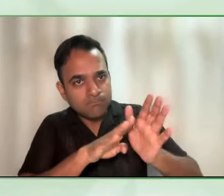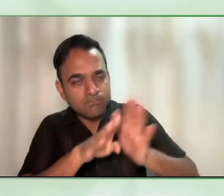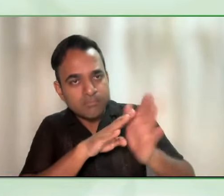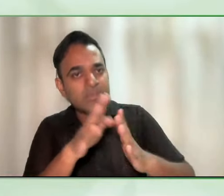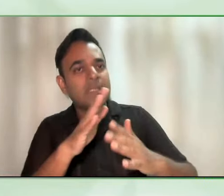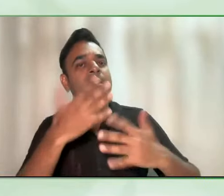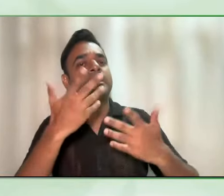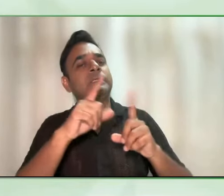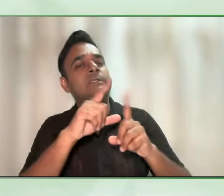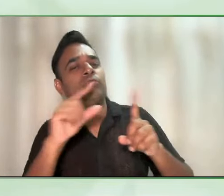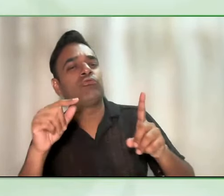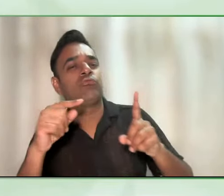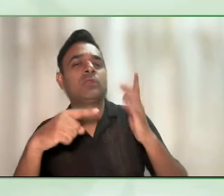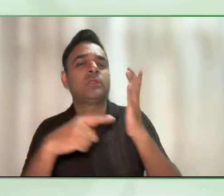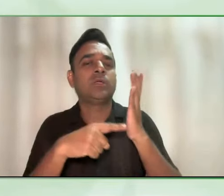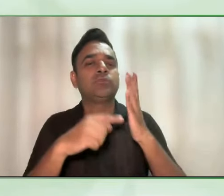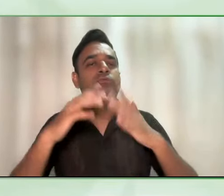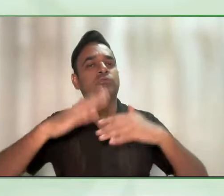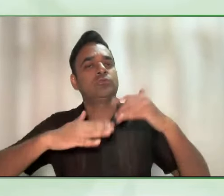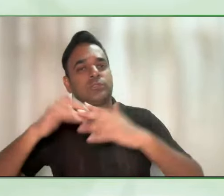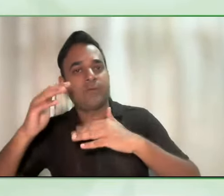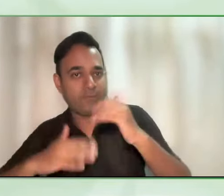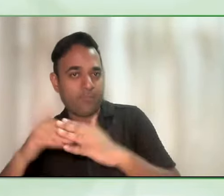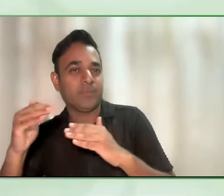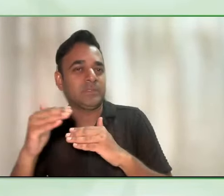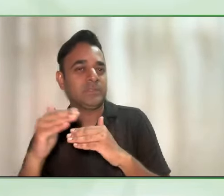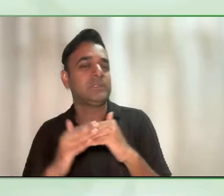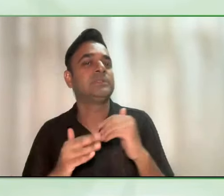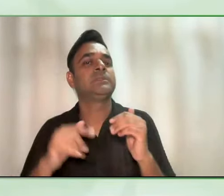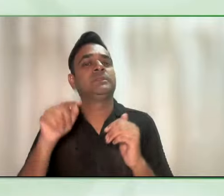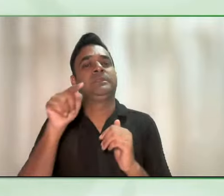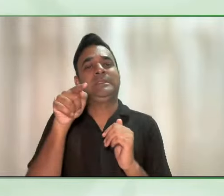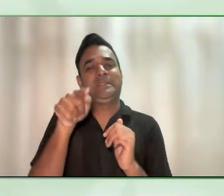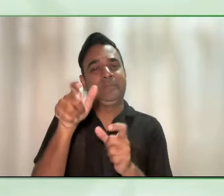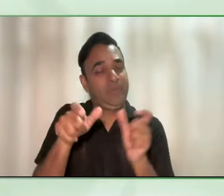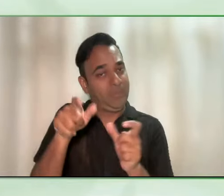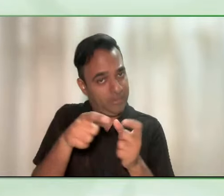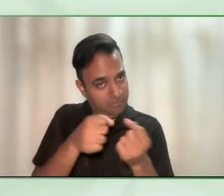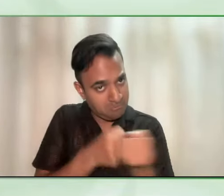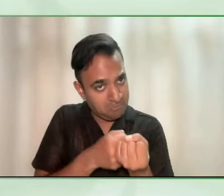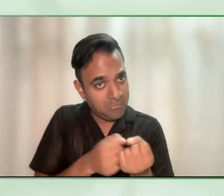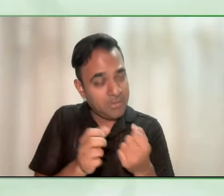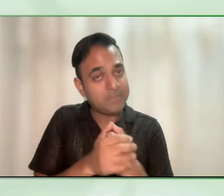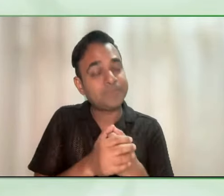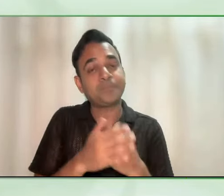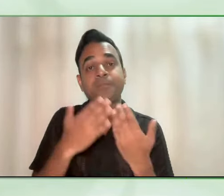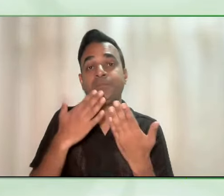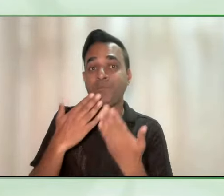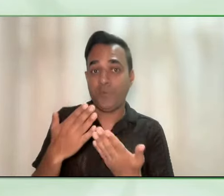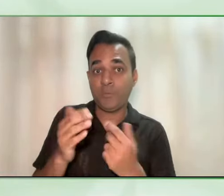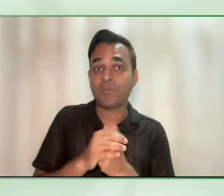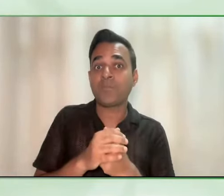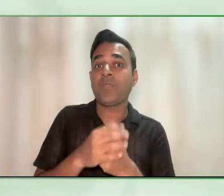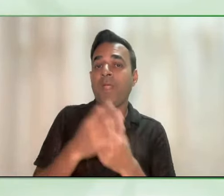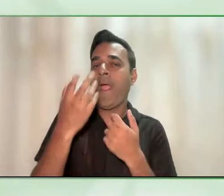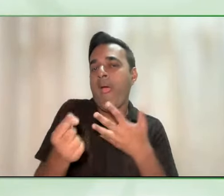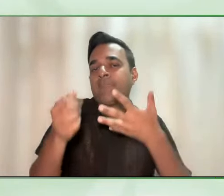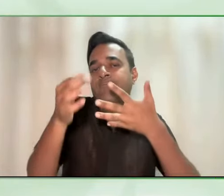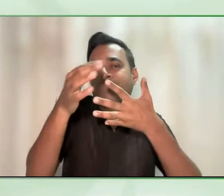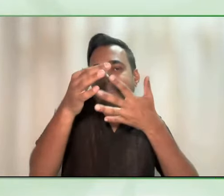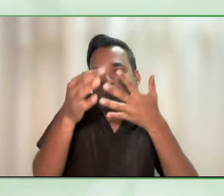is the force that of transformation of digital skills also in the employment opportunities of persons with disabilities. The